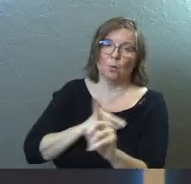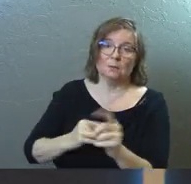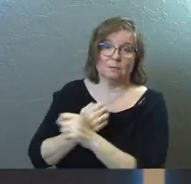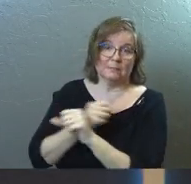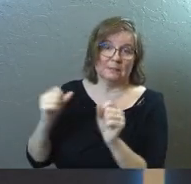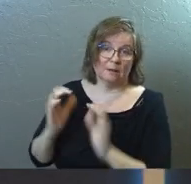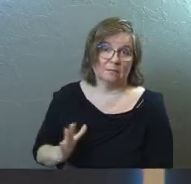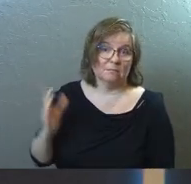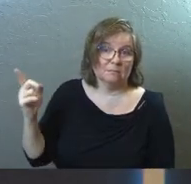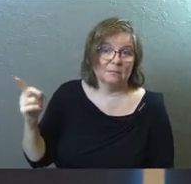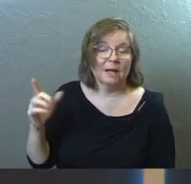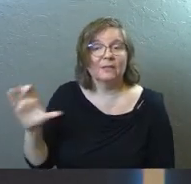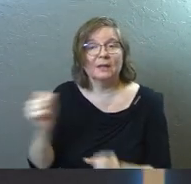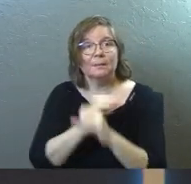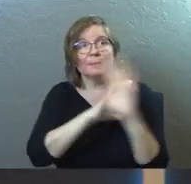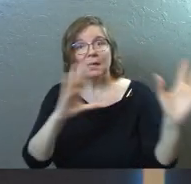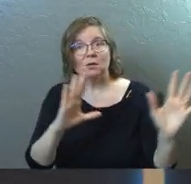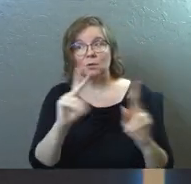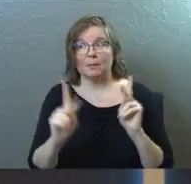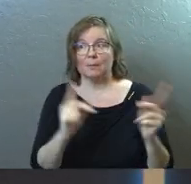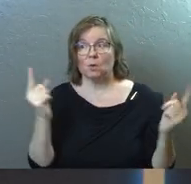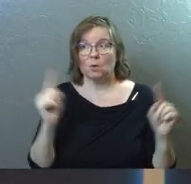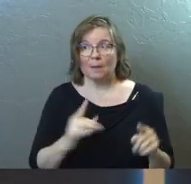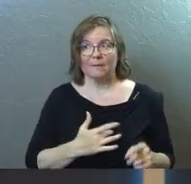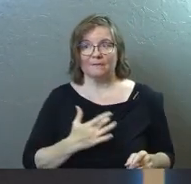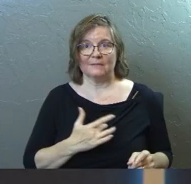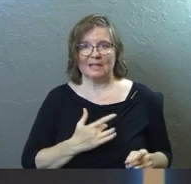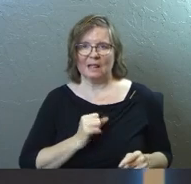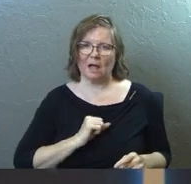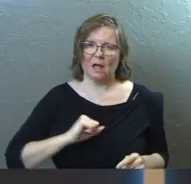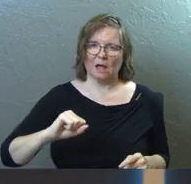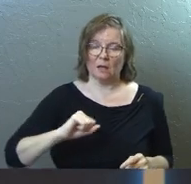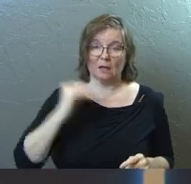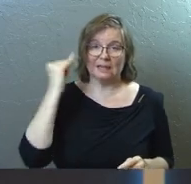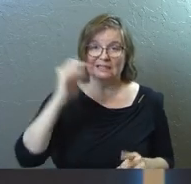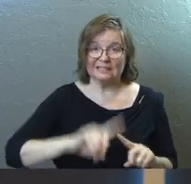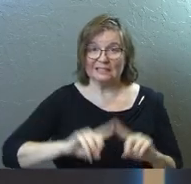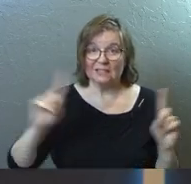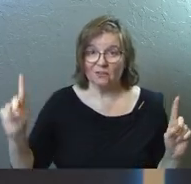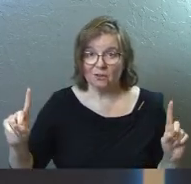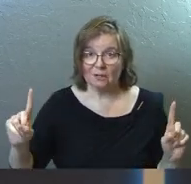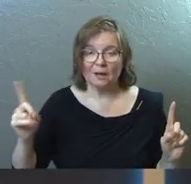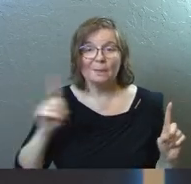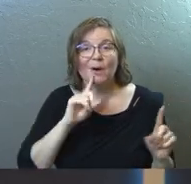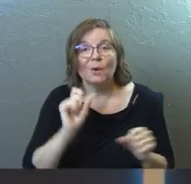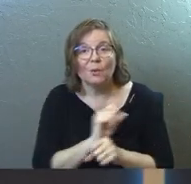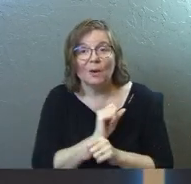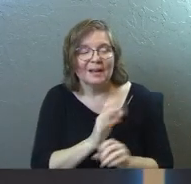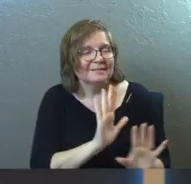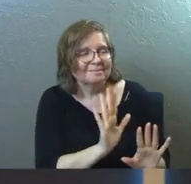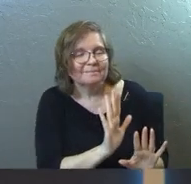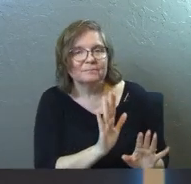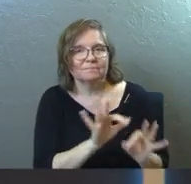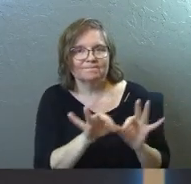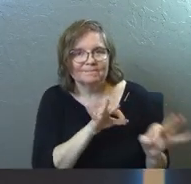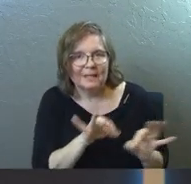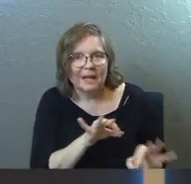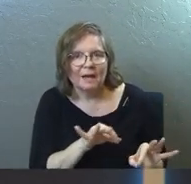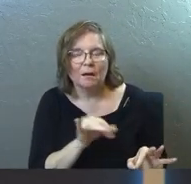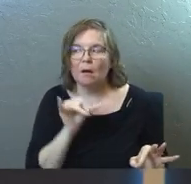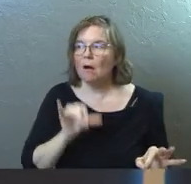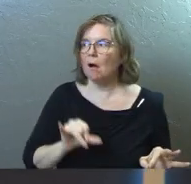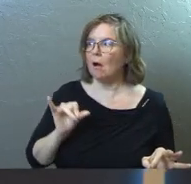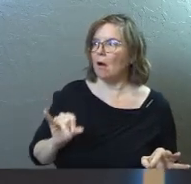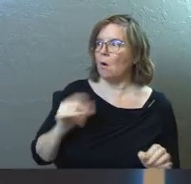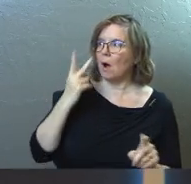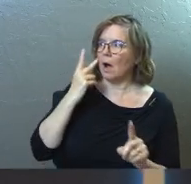Messiah. And this is a picture of that. You got people who come in and they can feel like opposition. Their ideas are going to be different than yours, but they came together and said, hey, we might not see eye to eye, but hear us